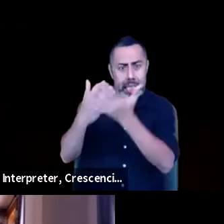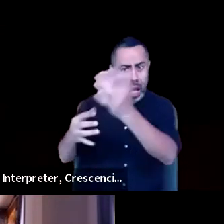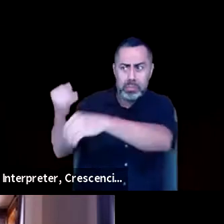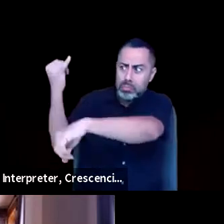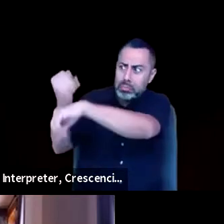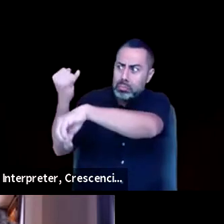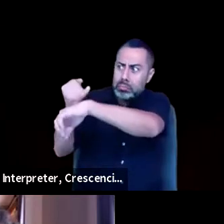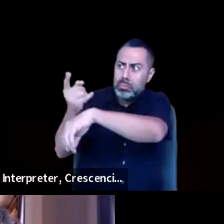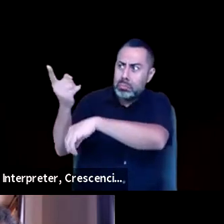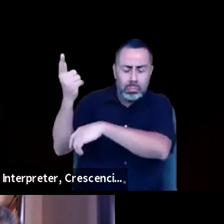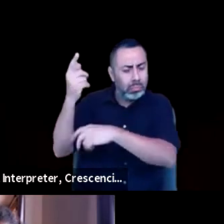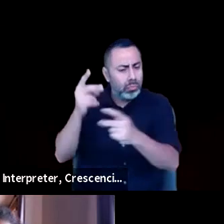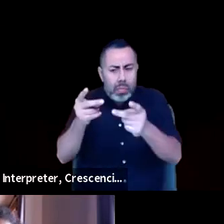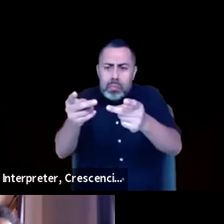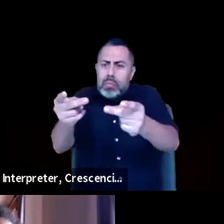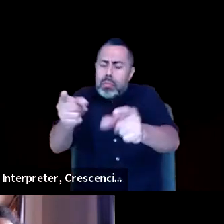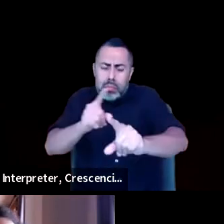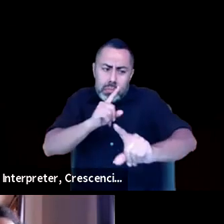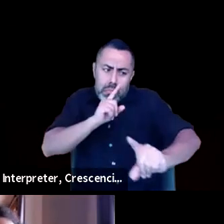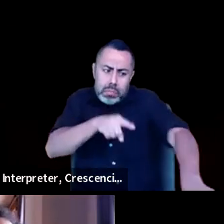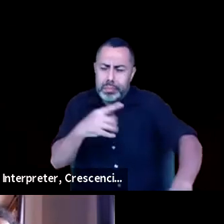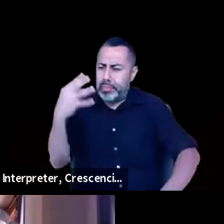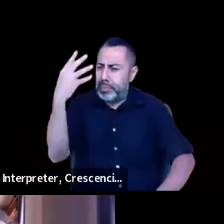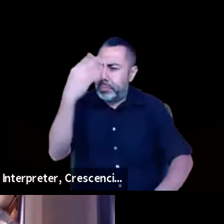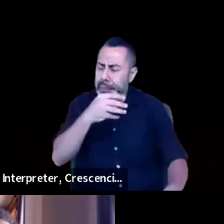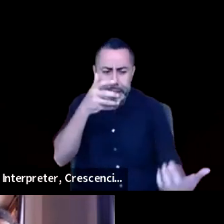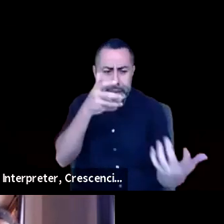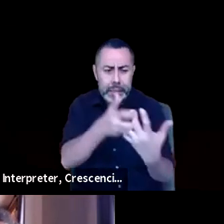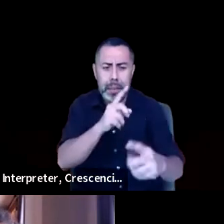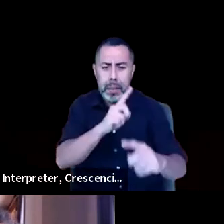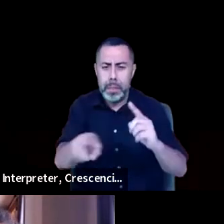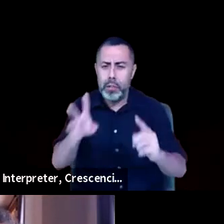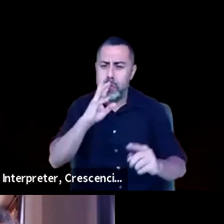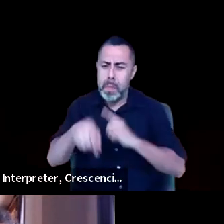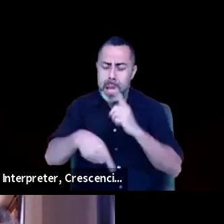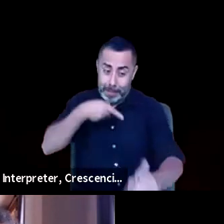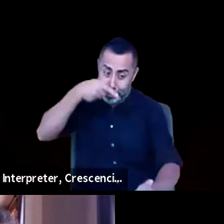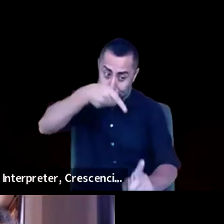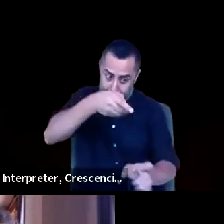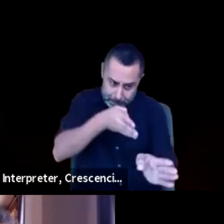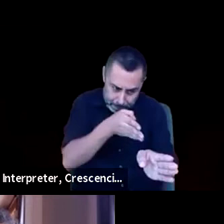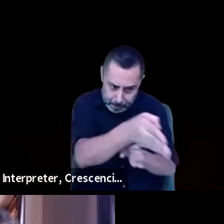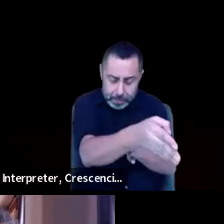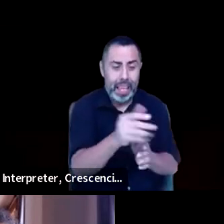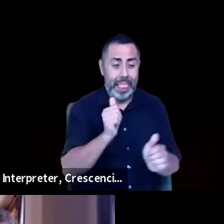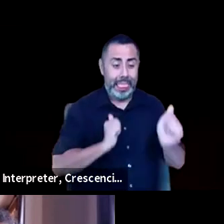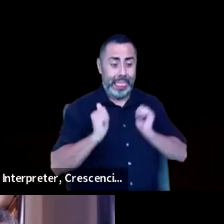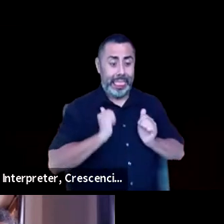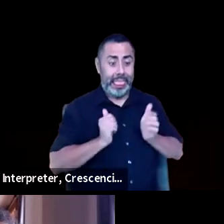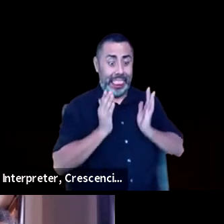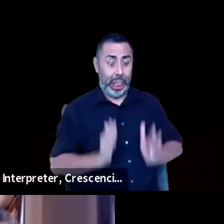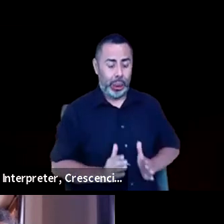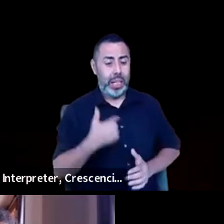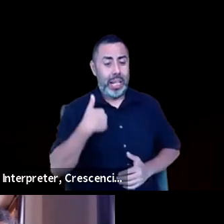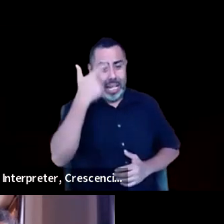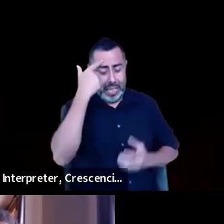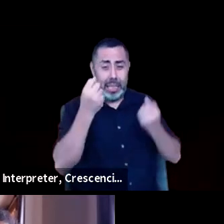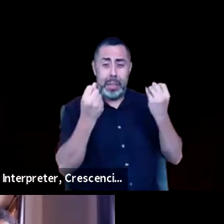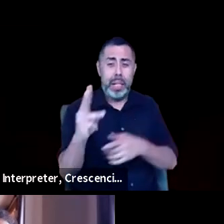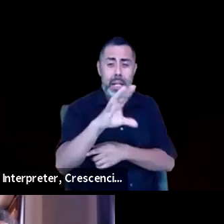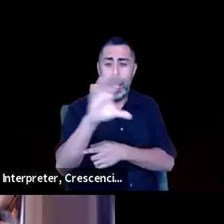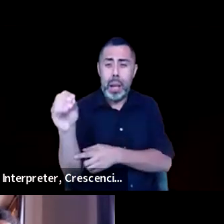beautifully. But it certainly in the theater sector, I think so many institutions just got